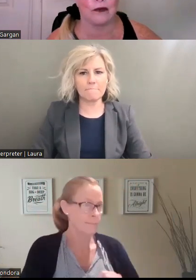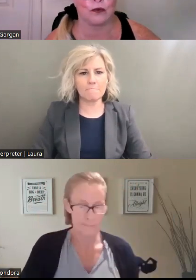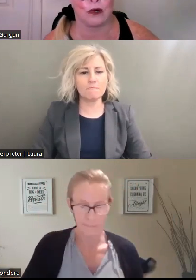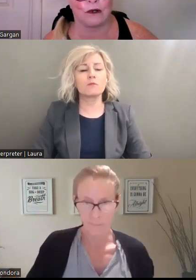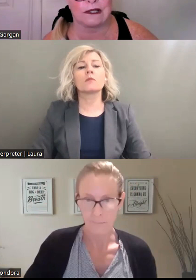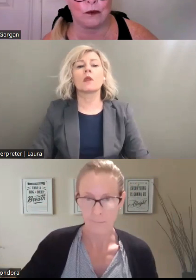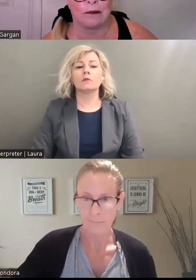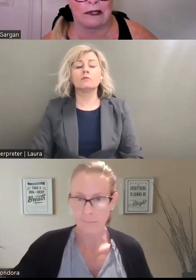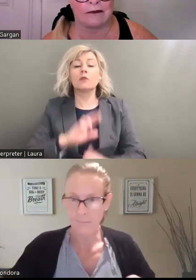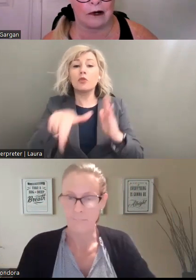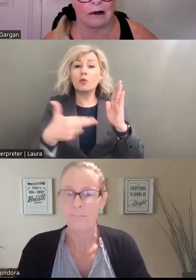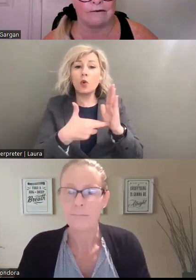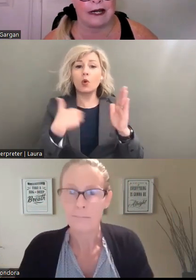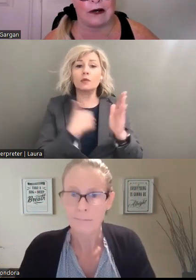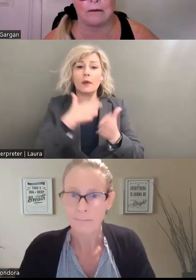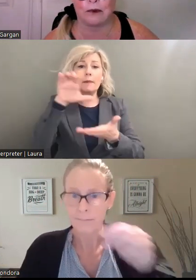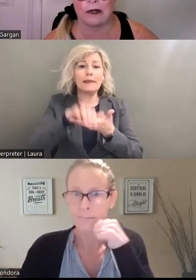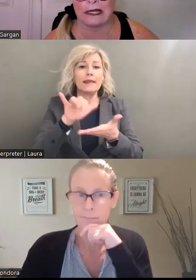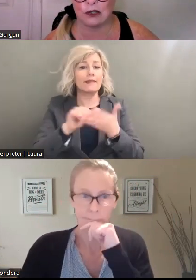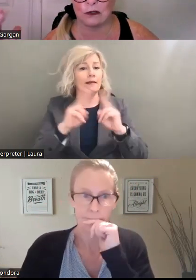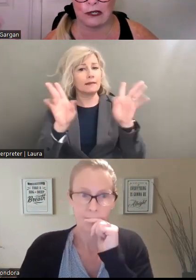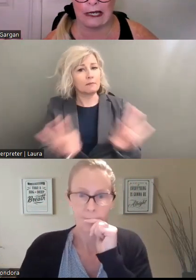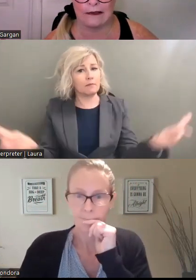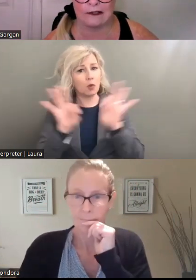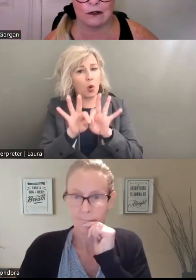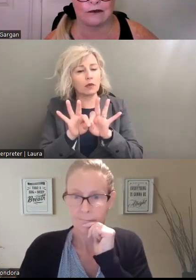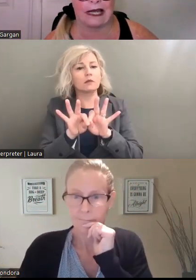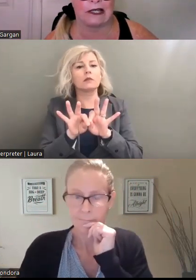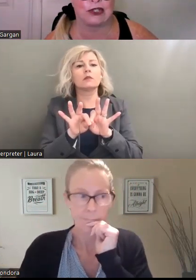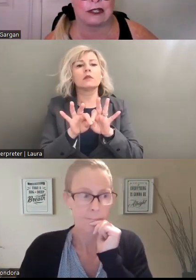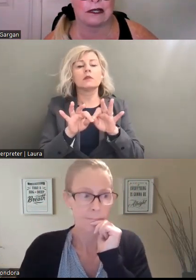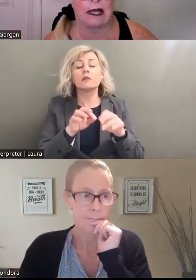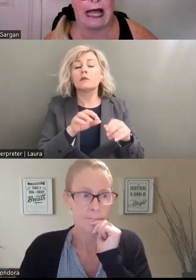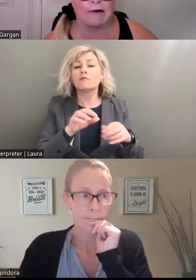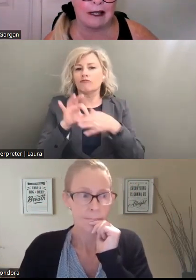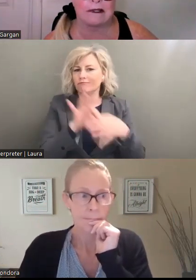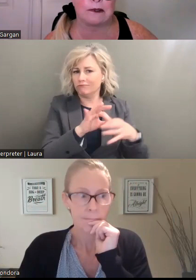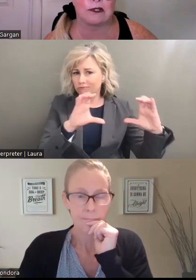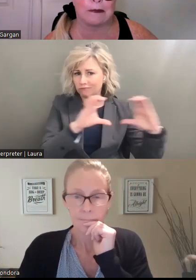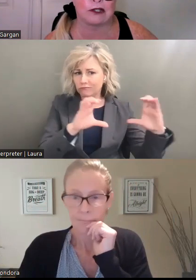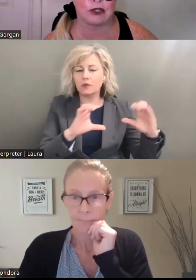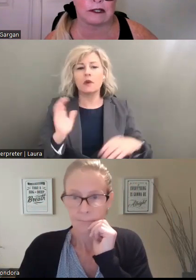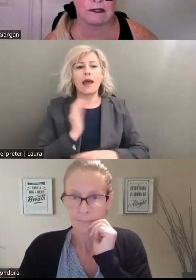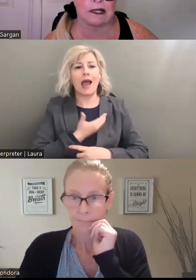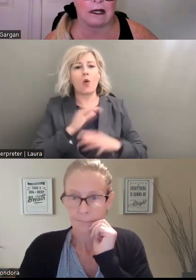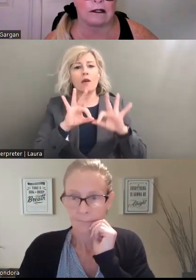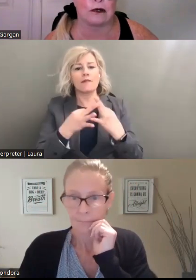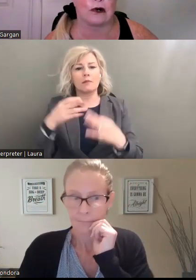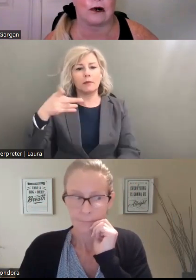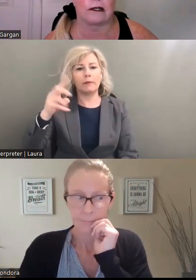Here are the roles that we believe are very important as you were looking at that certification. Our family peer